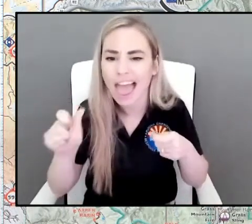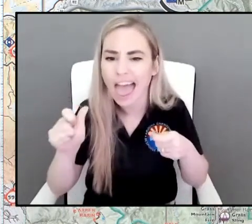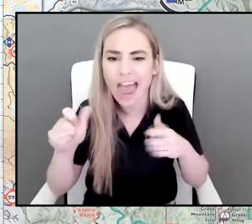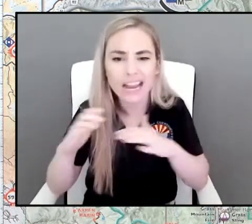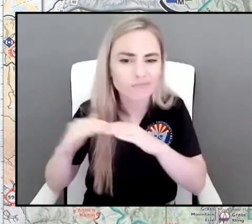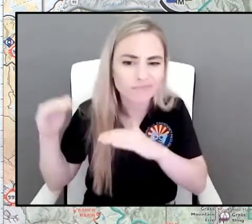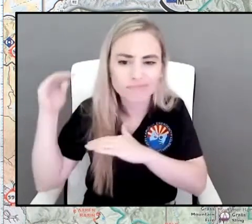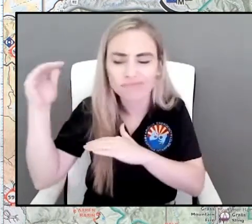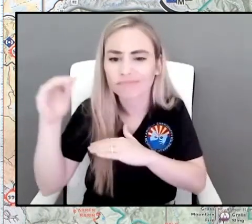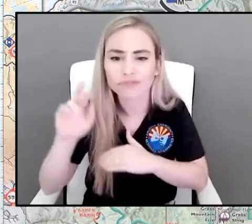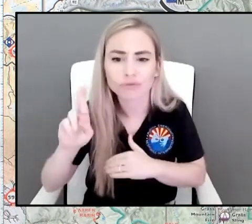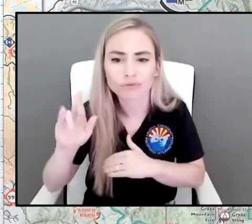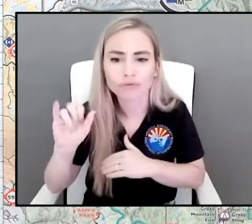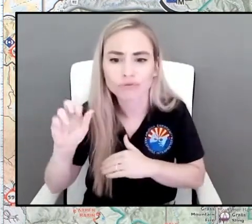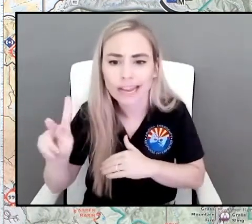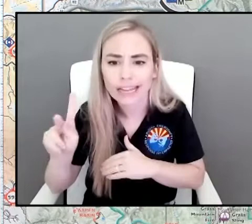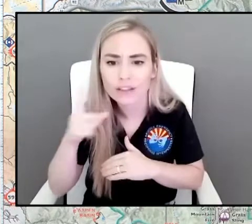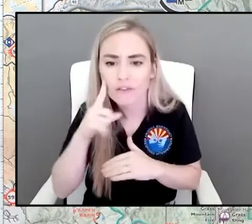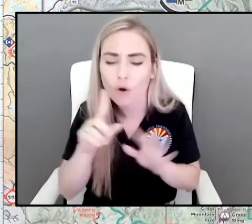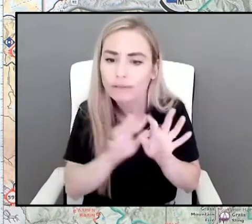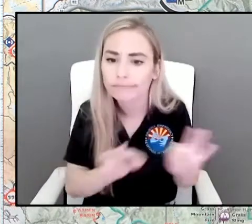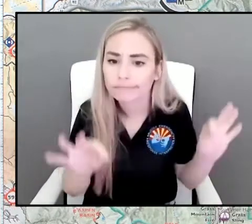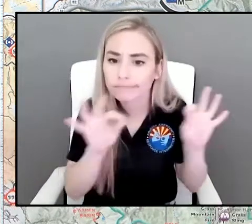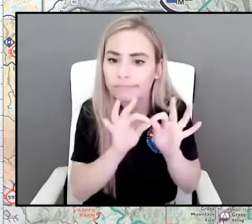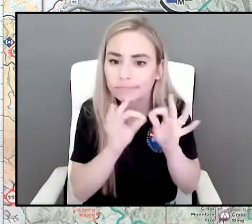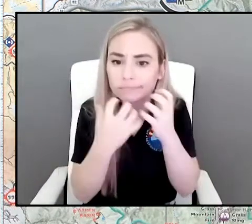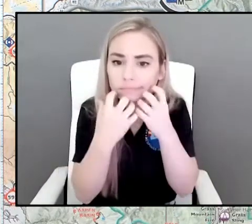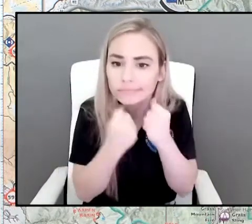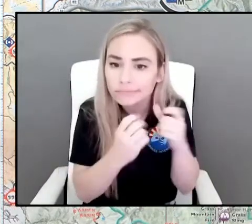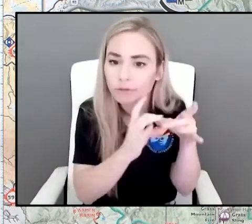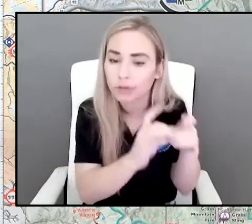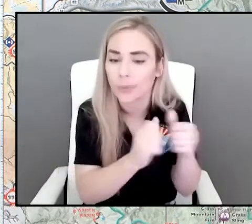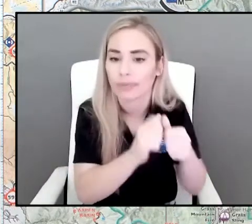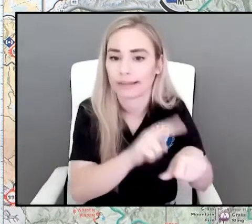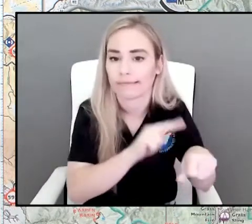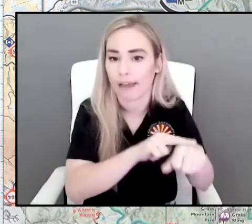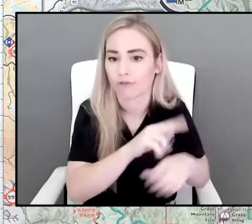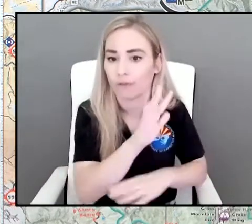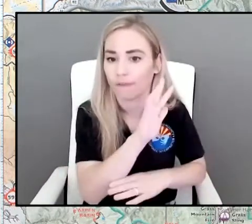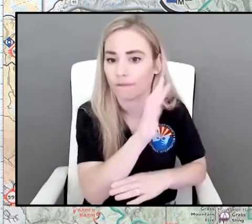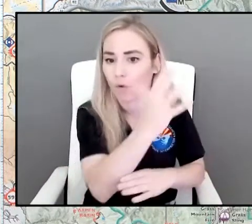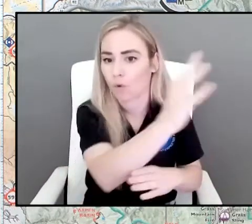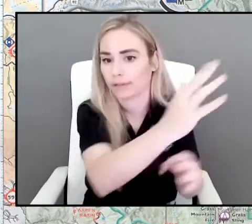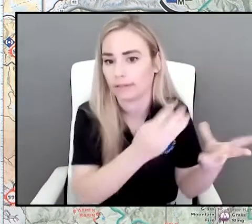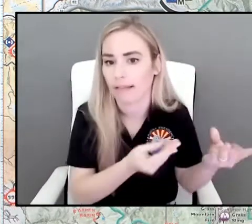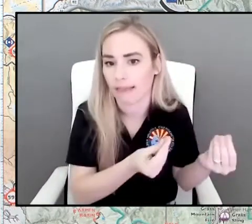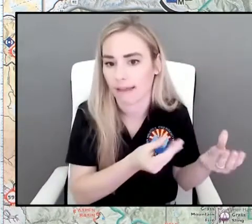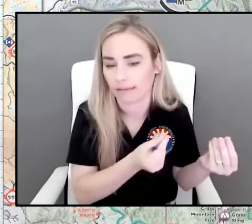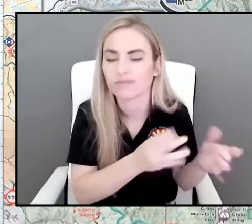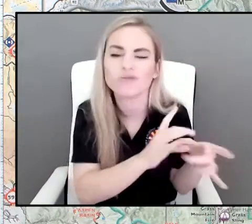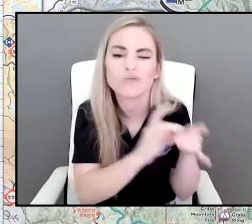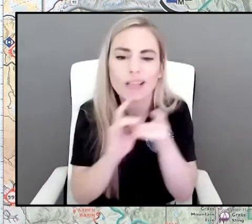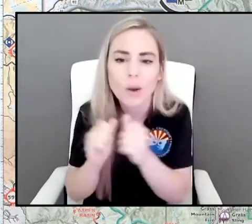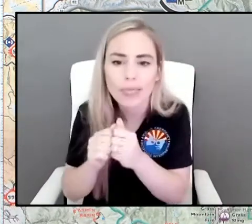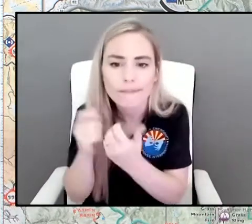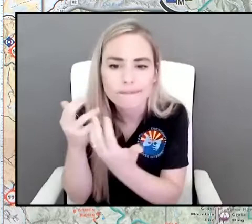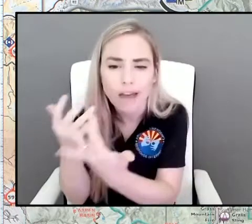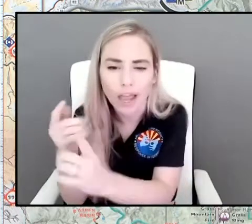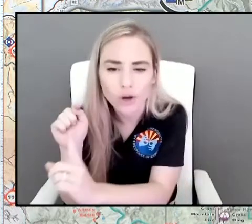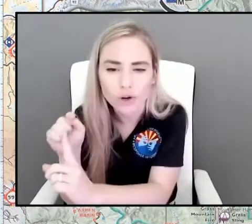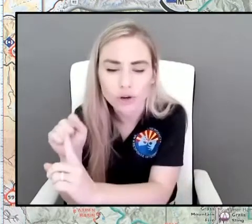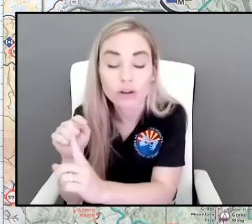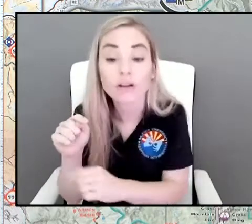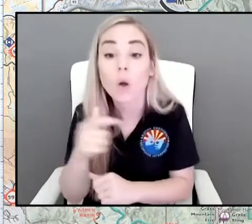critical values on national forest lands related to the fire threats. We treat and minimize